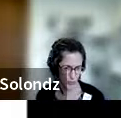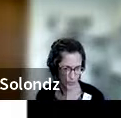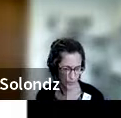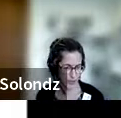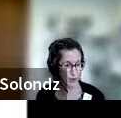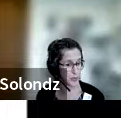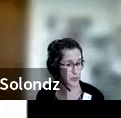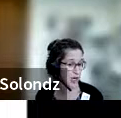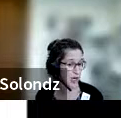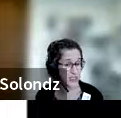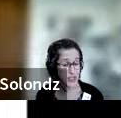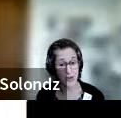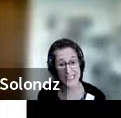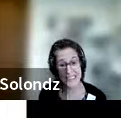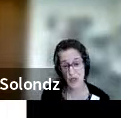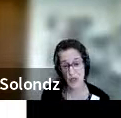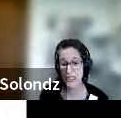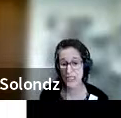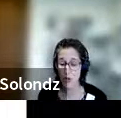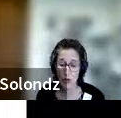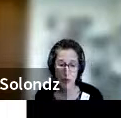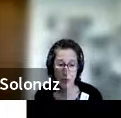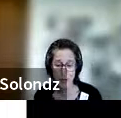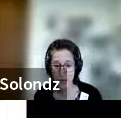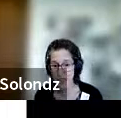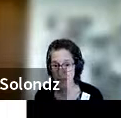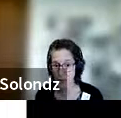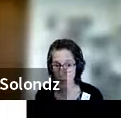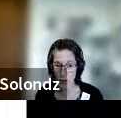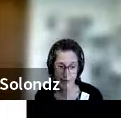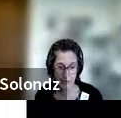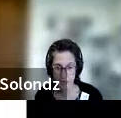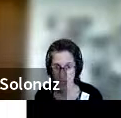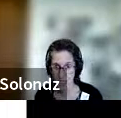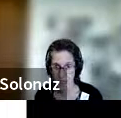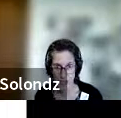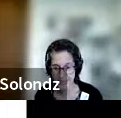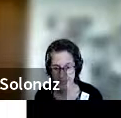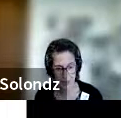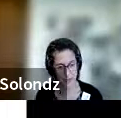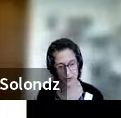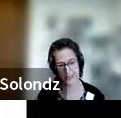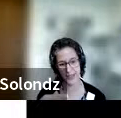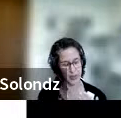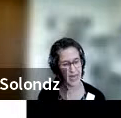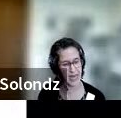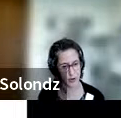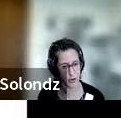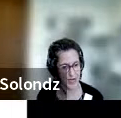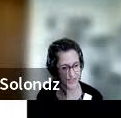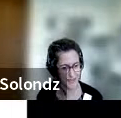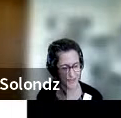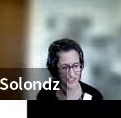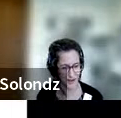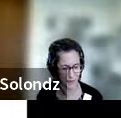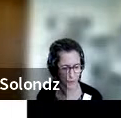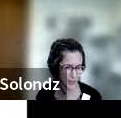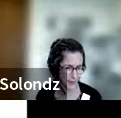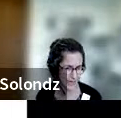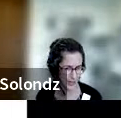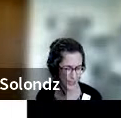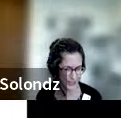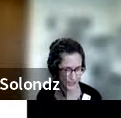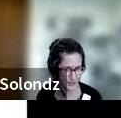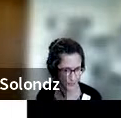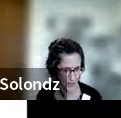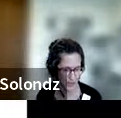review where we looked through charts to try to see which goals were most important, which ones came up the most, and then we categorized them into our